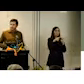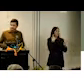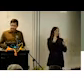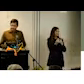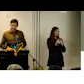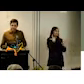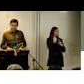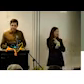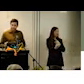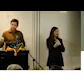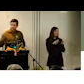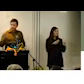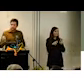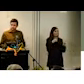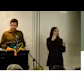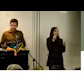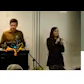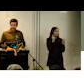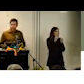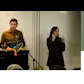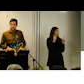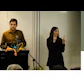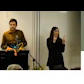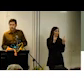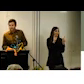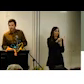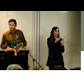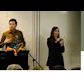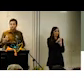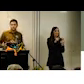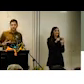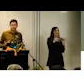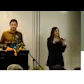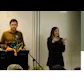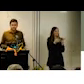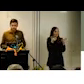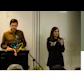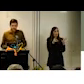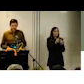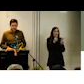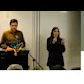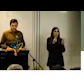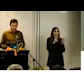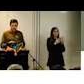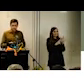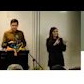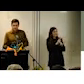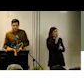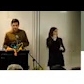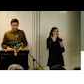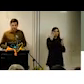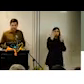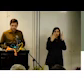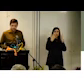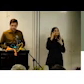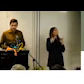fast frequency brain activity that looks a bit like when we're awake. And that's where you have these vivid like dreams. But there's also this